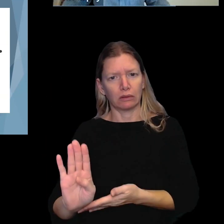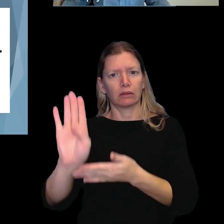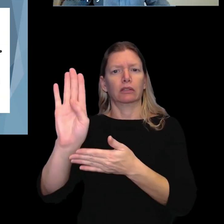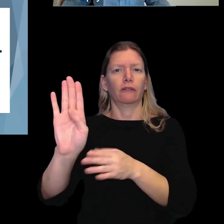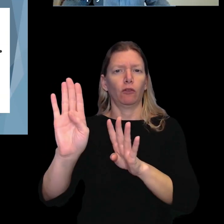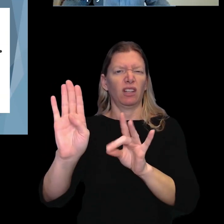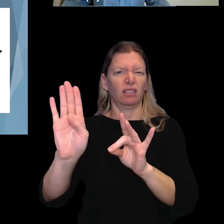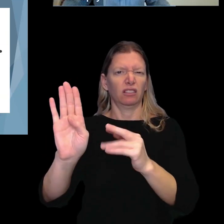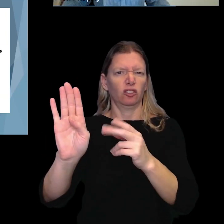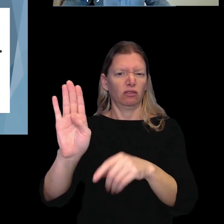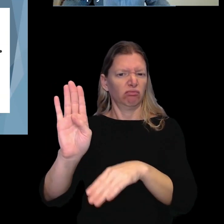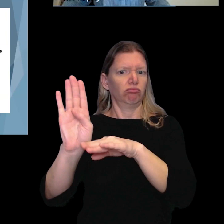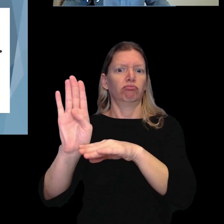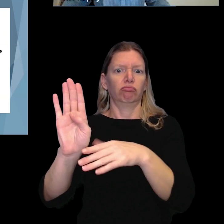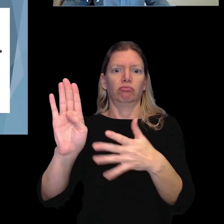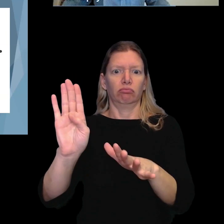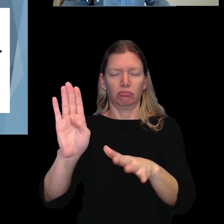than 48 inches.